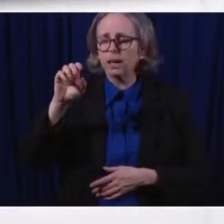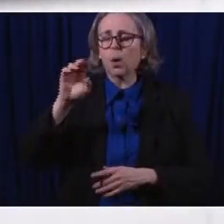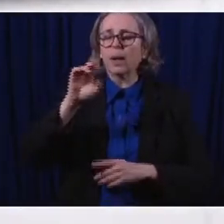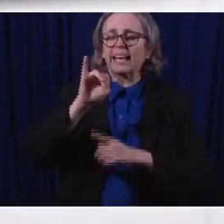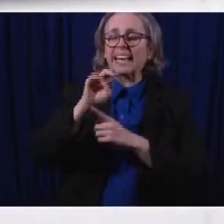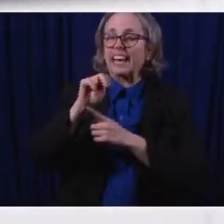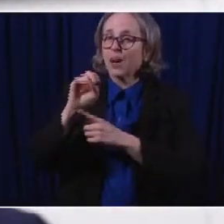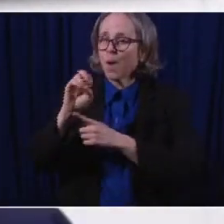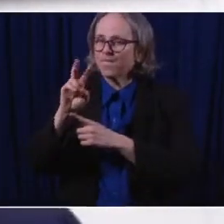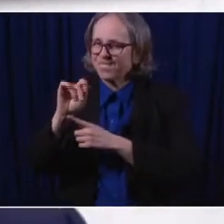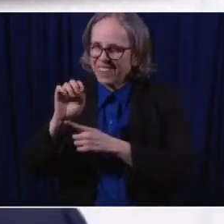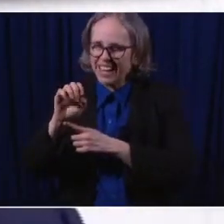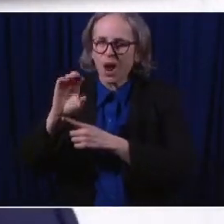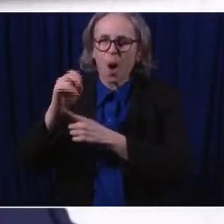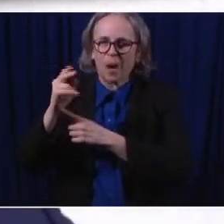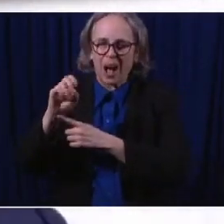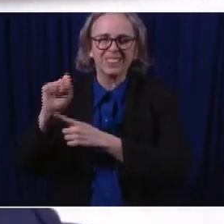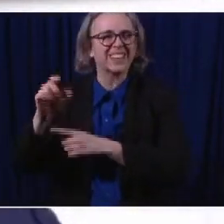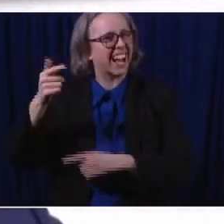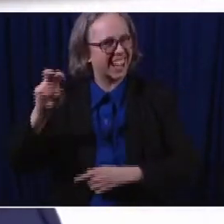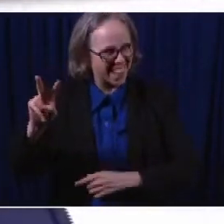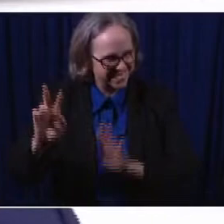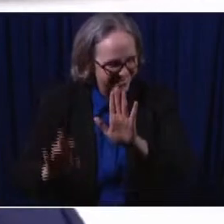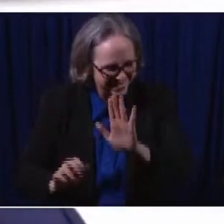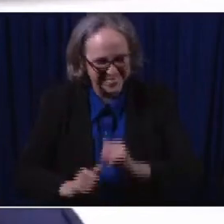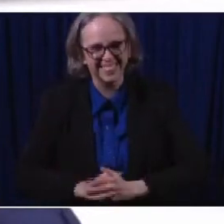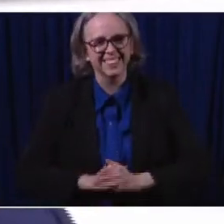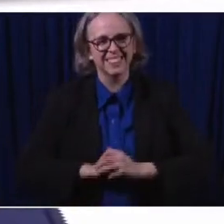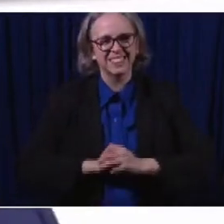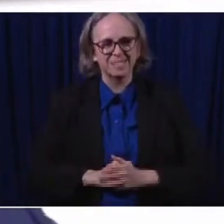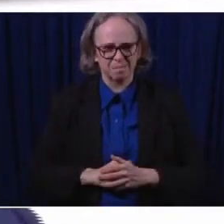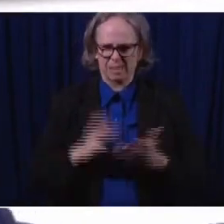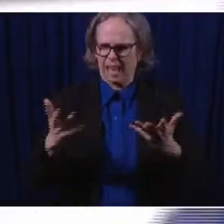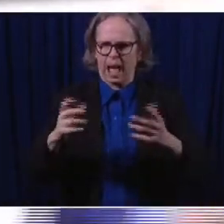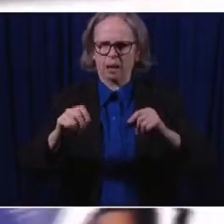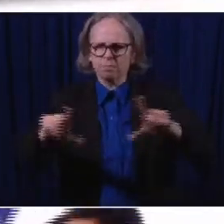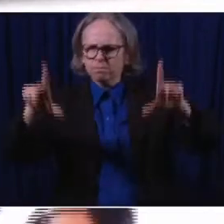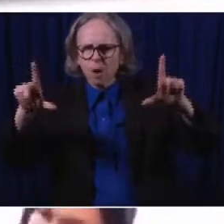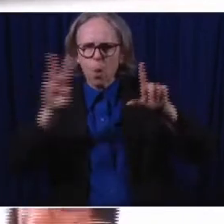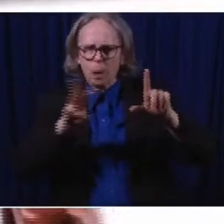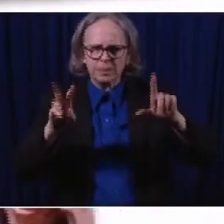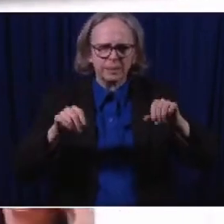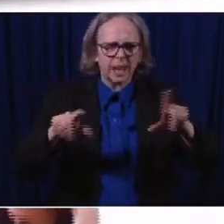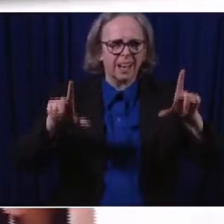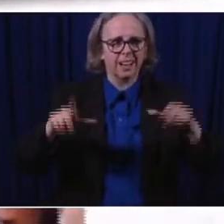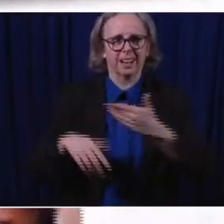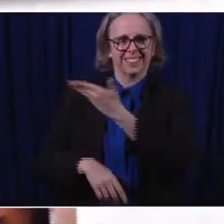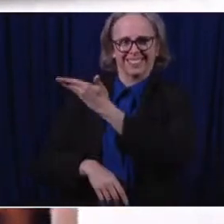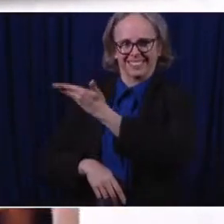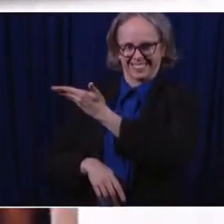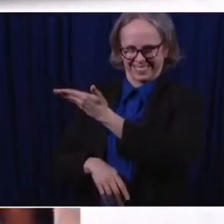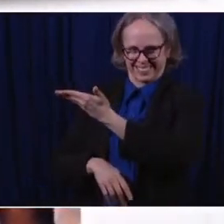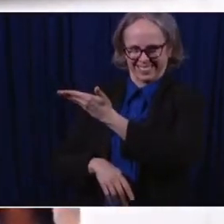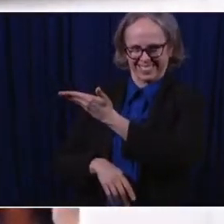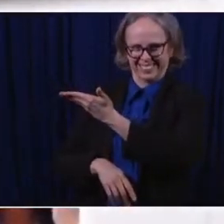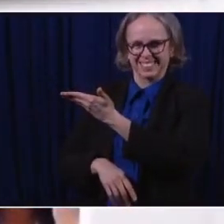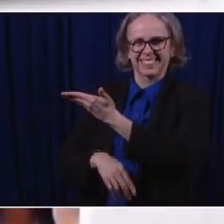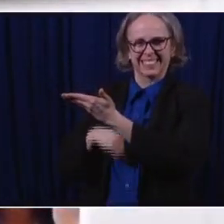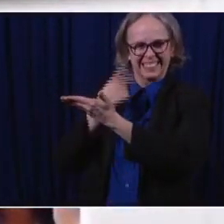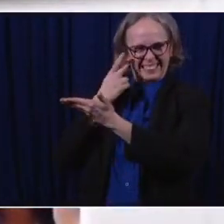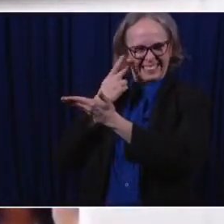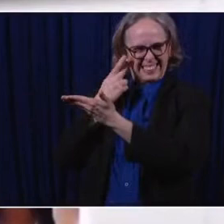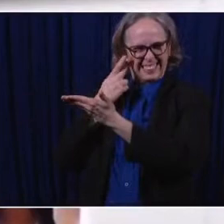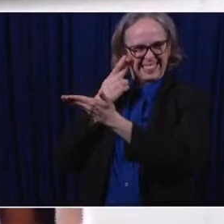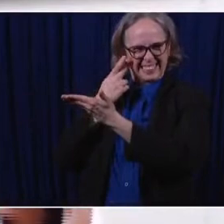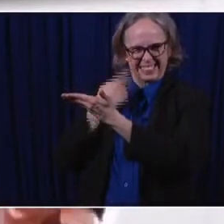to do that in their particular district. And I have a hard copy of it right here, but that's